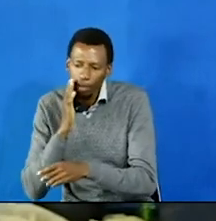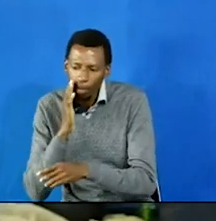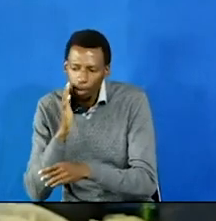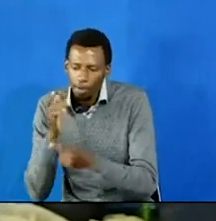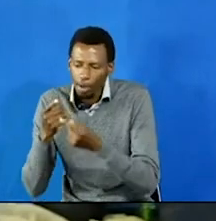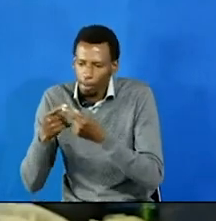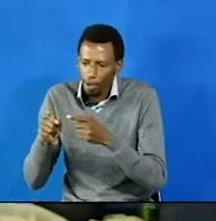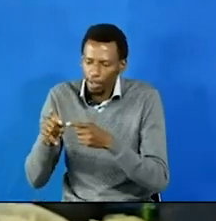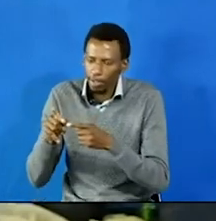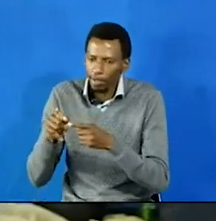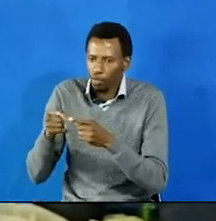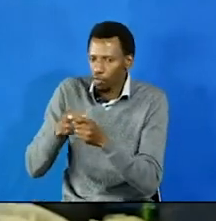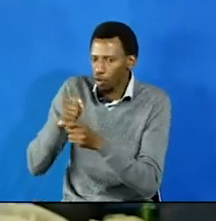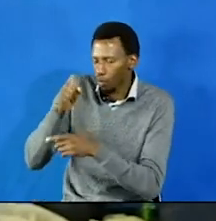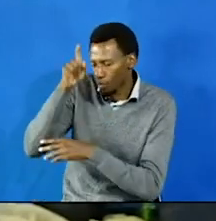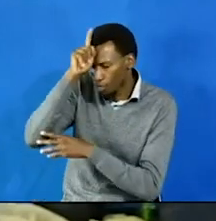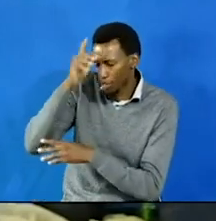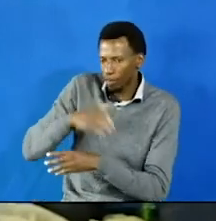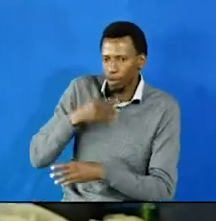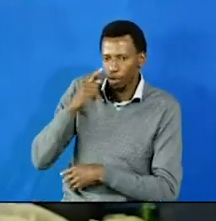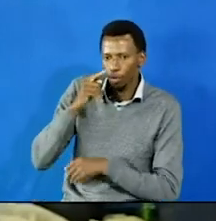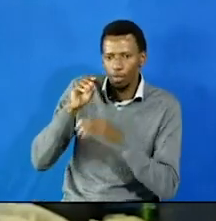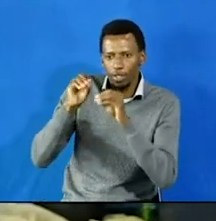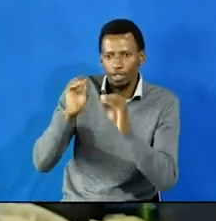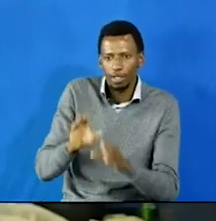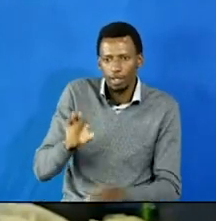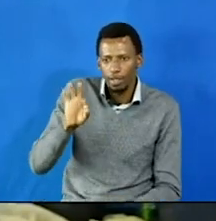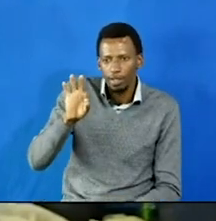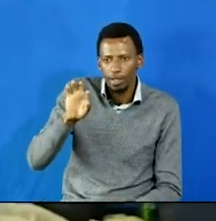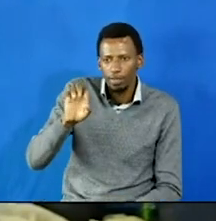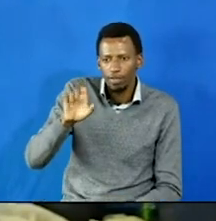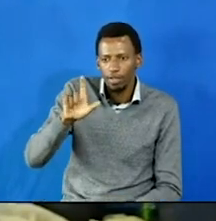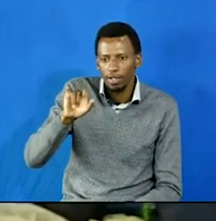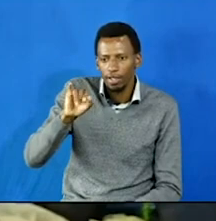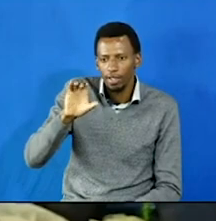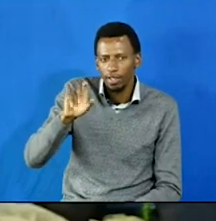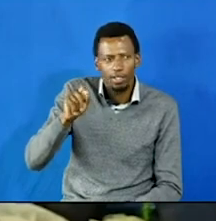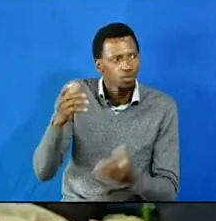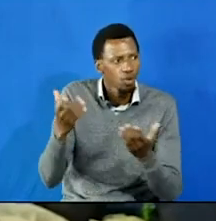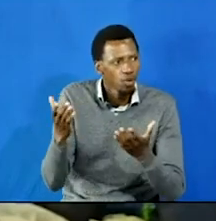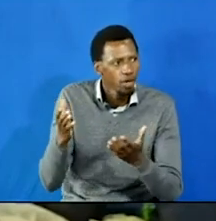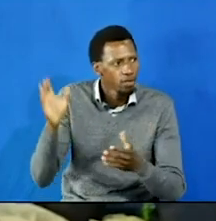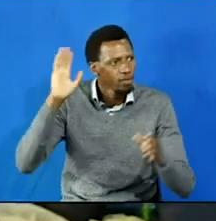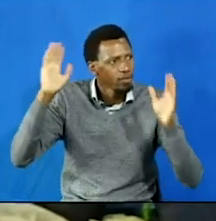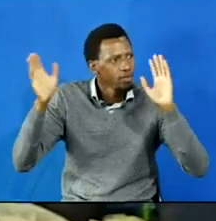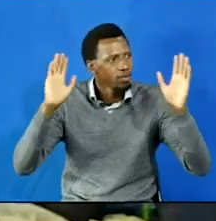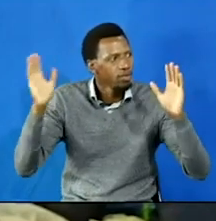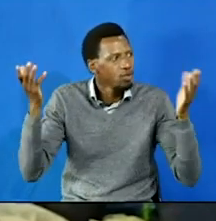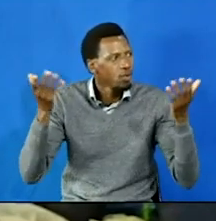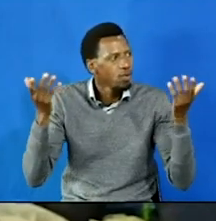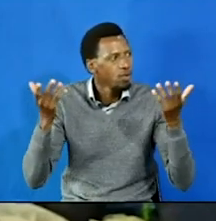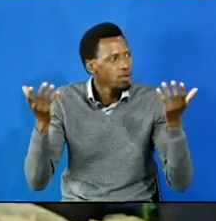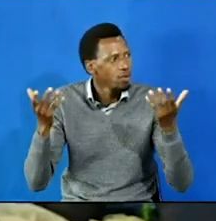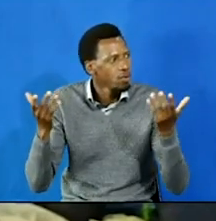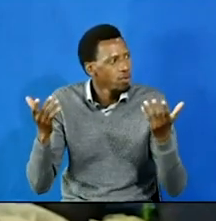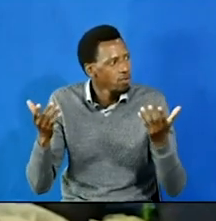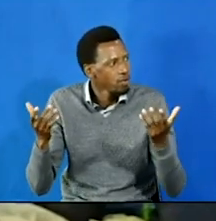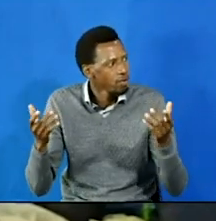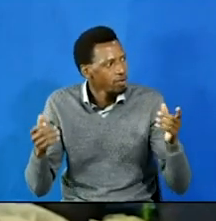Teacher Felicity. Kindly, where you are, you can just wave and greet the touch of